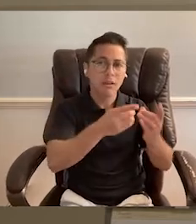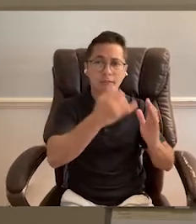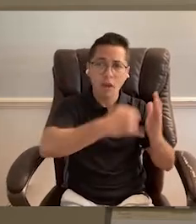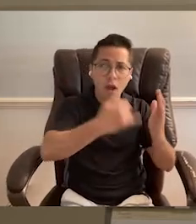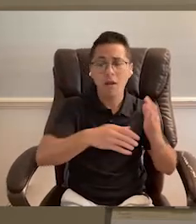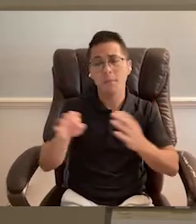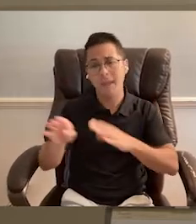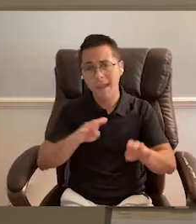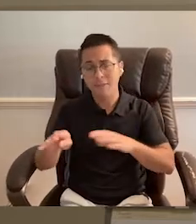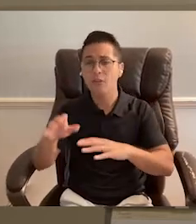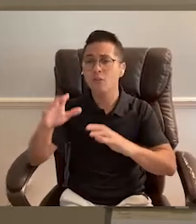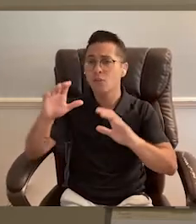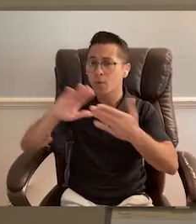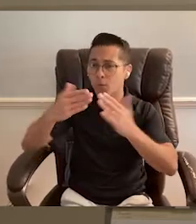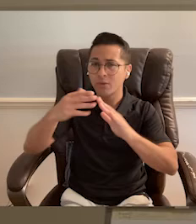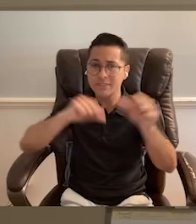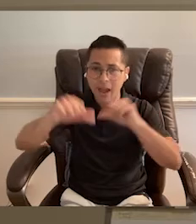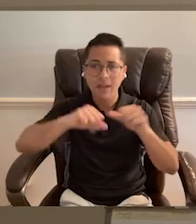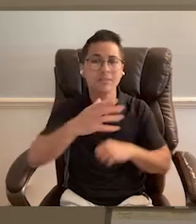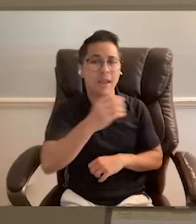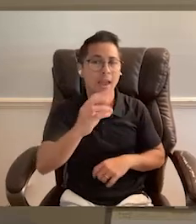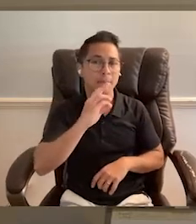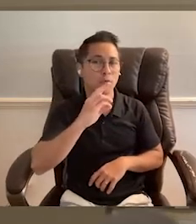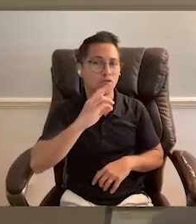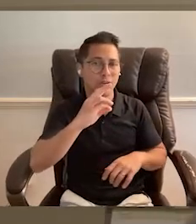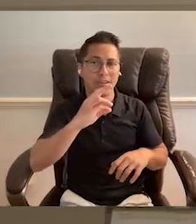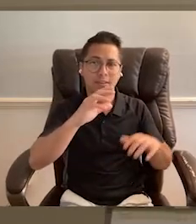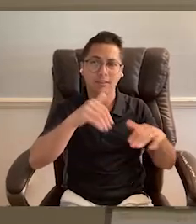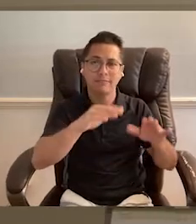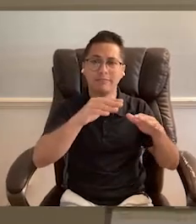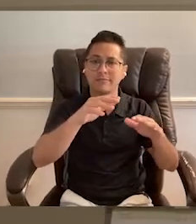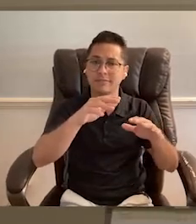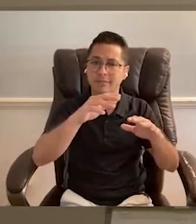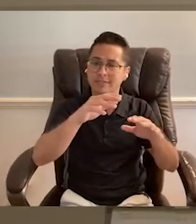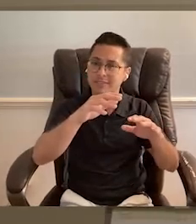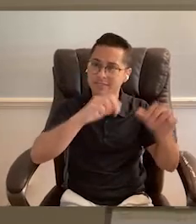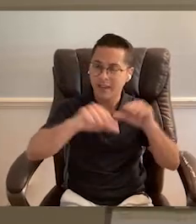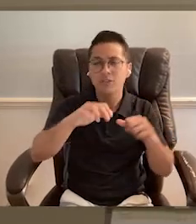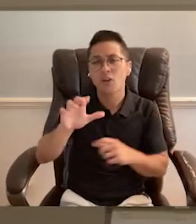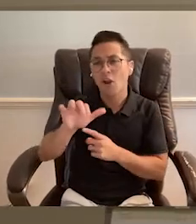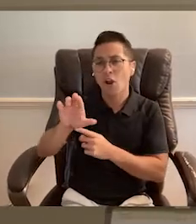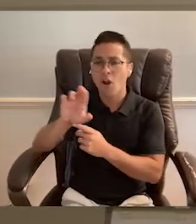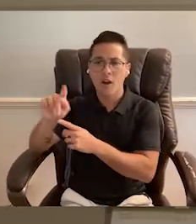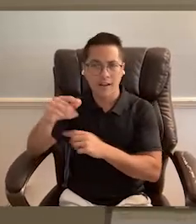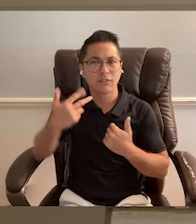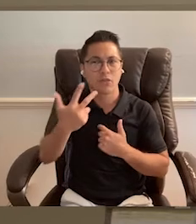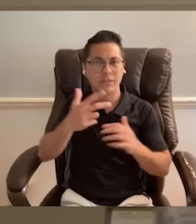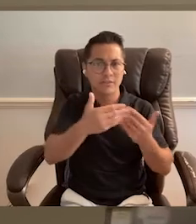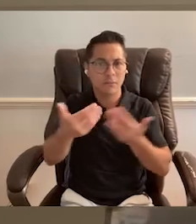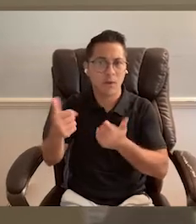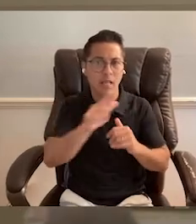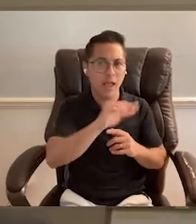motion. This lab that we're looking at right now includes what we call VR for VR. So it stands for Virtual Reality